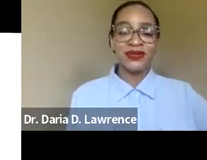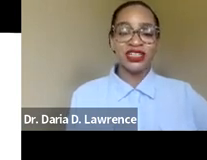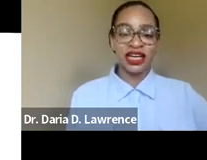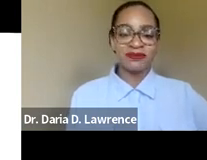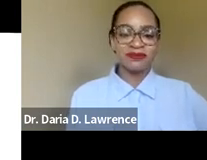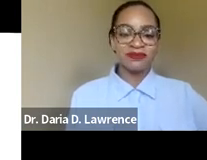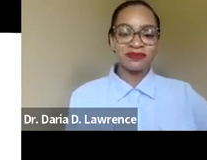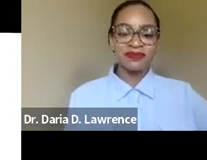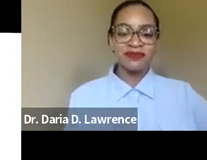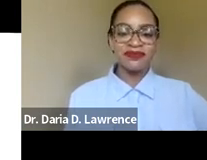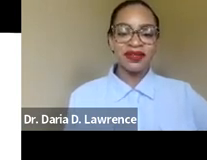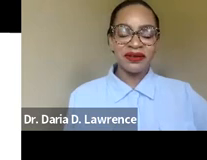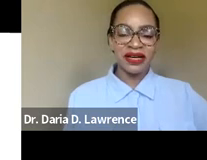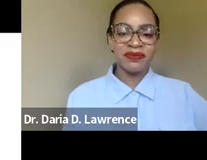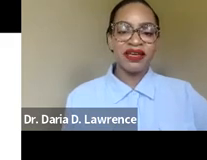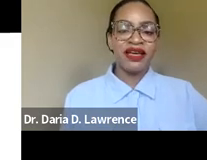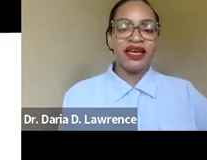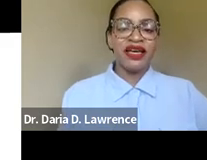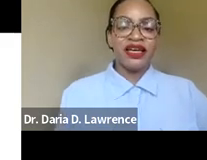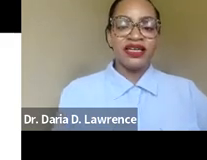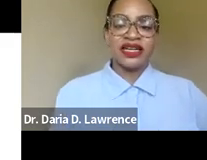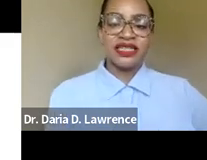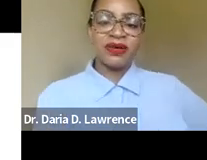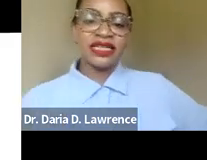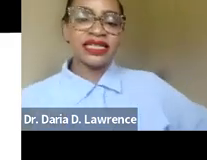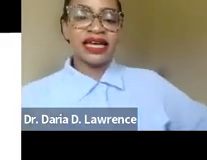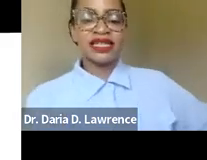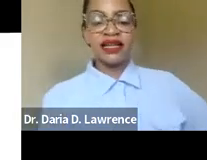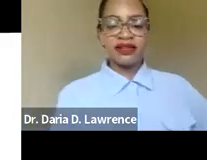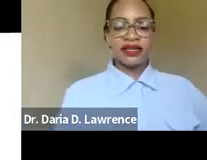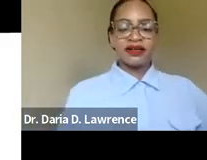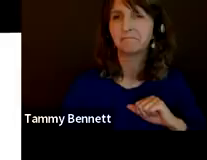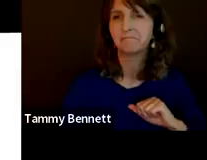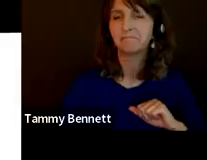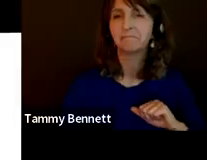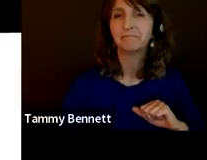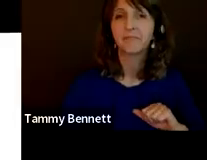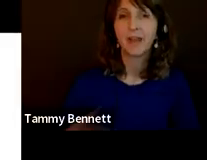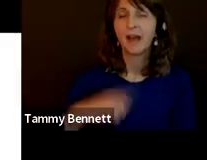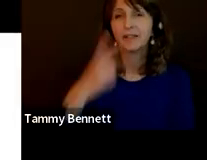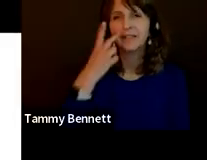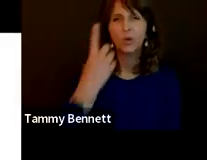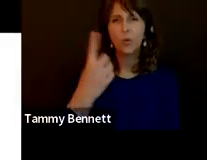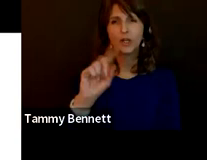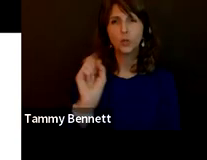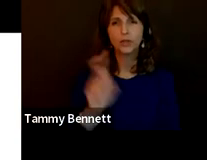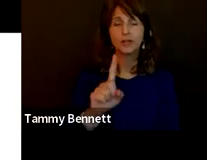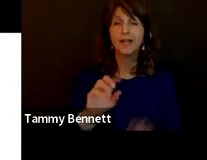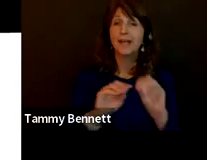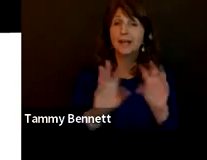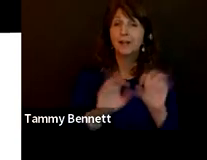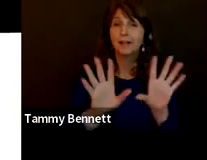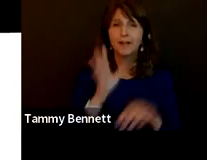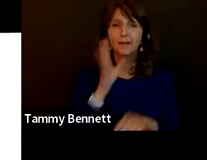I have 2 in the chat. Okay. So I see one that says, clearly, parents are not well prepared to sit at the